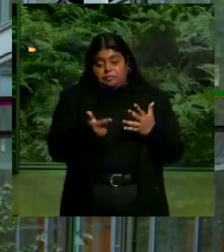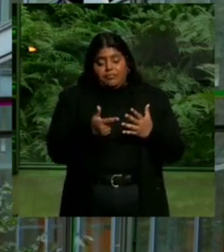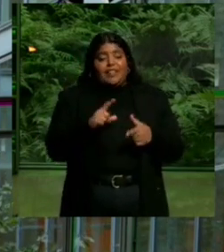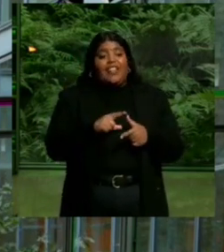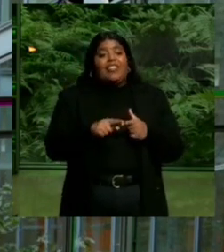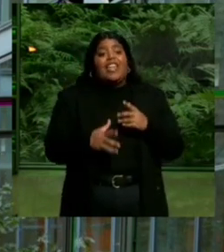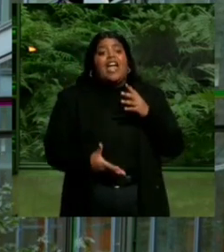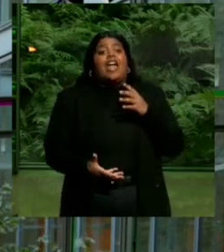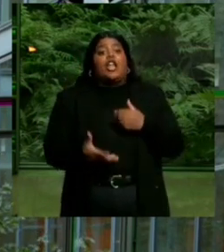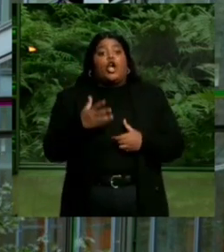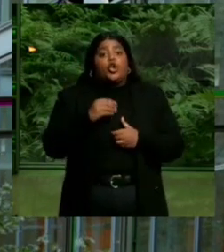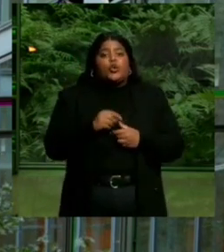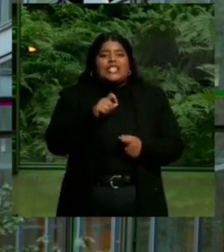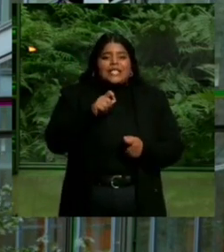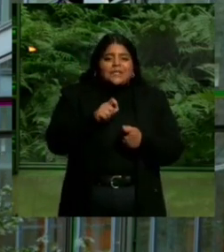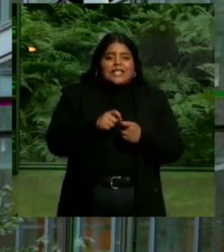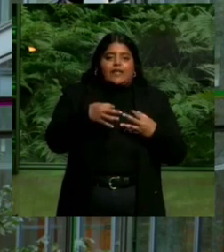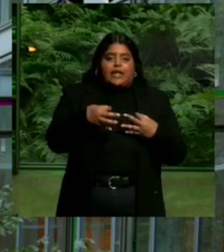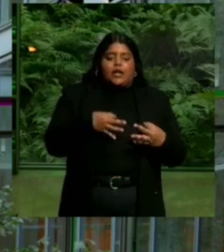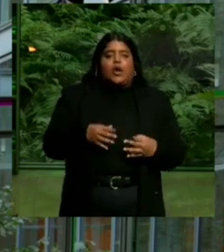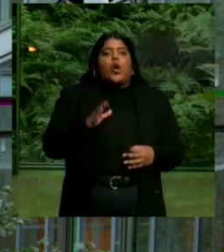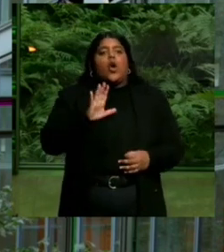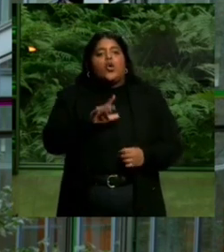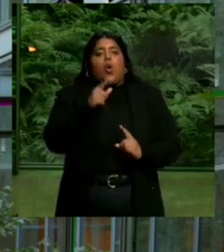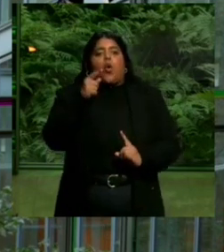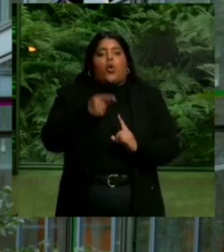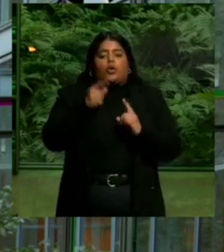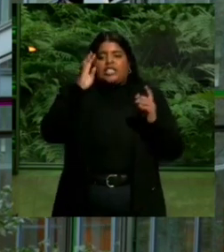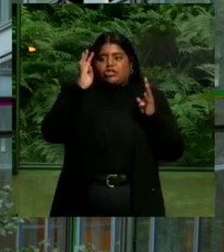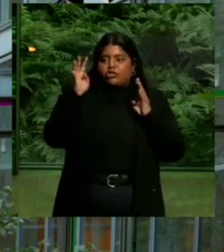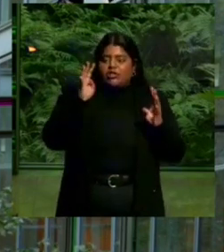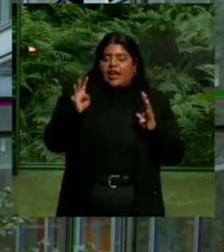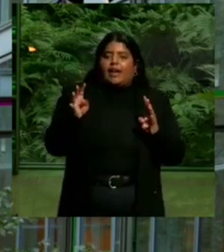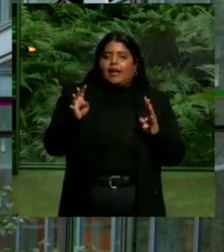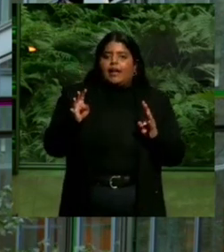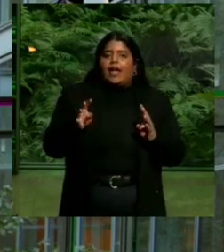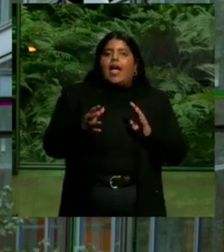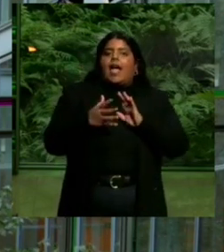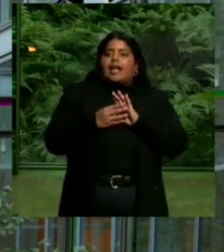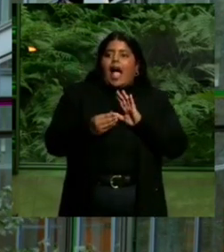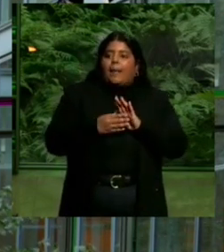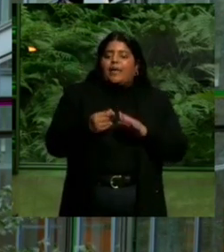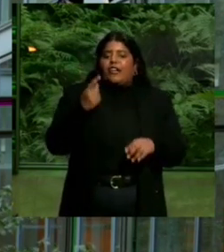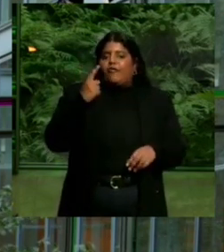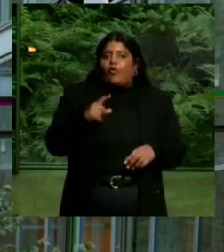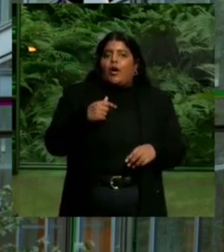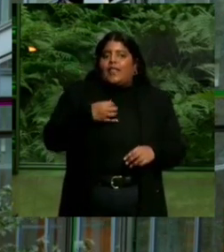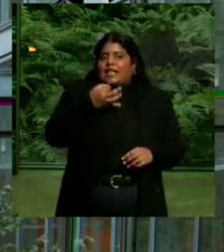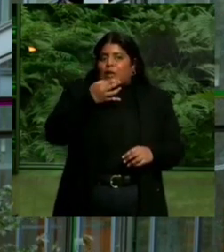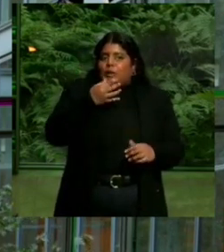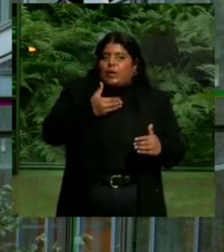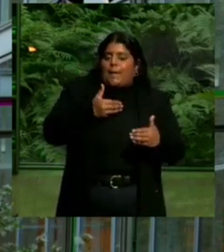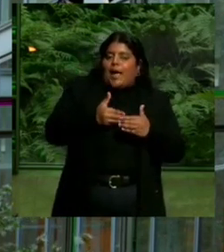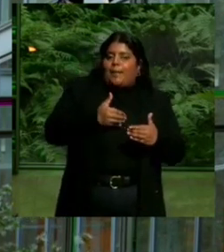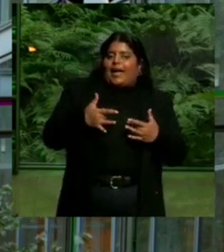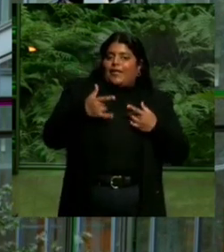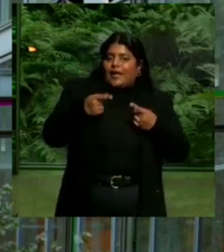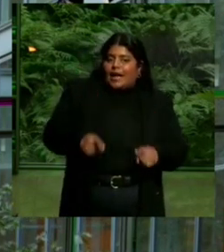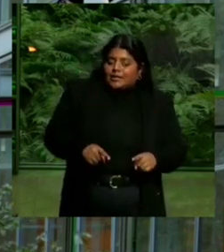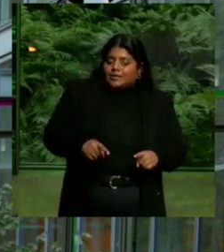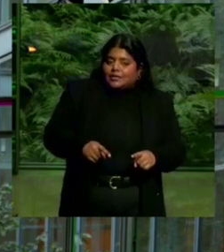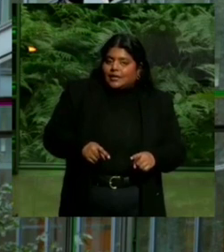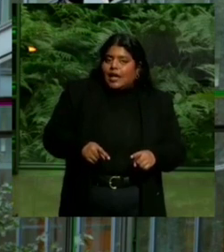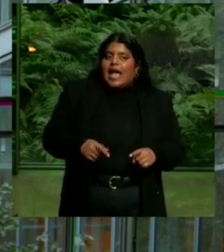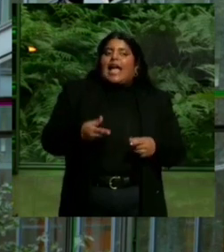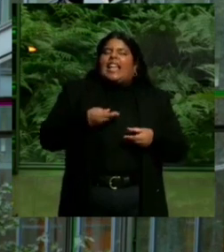the specific instruction. Your goal is to create a copy for this upcoming event and give it